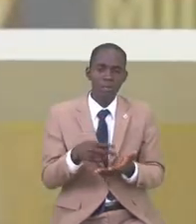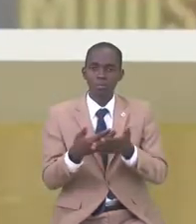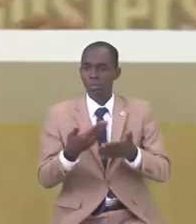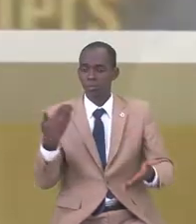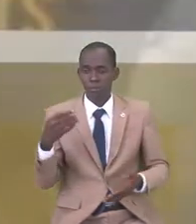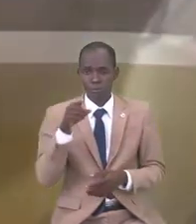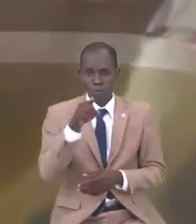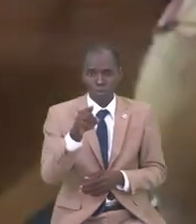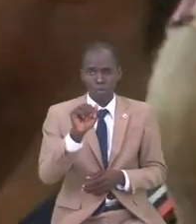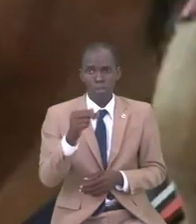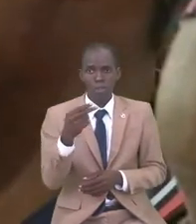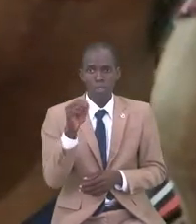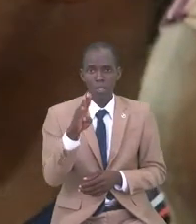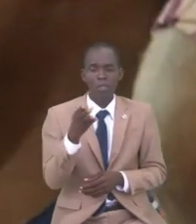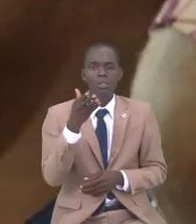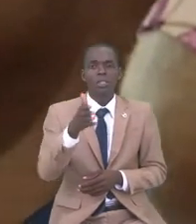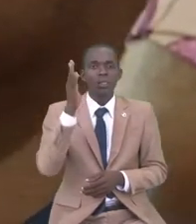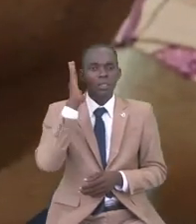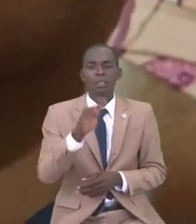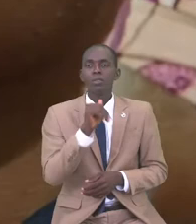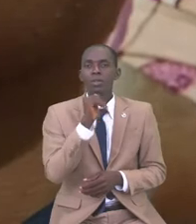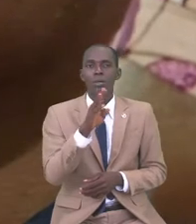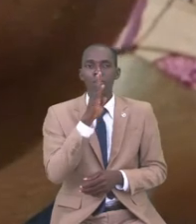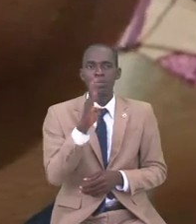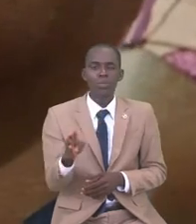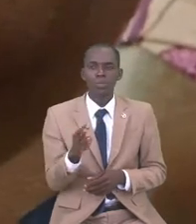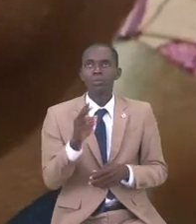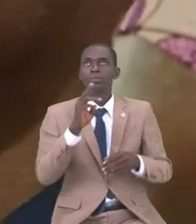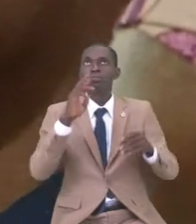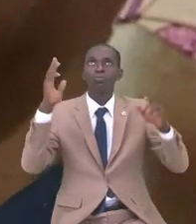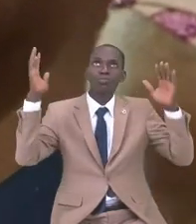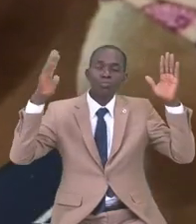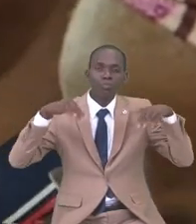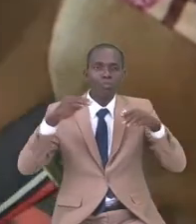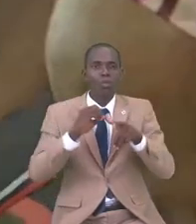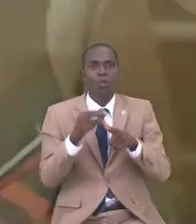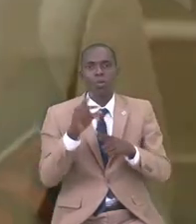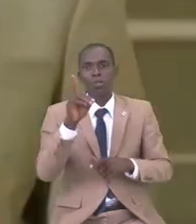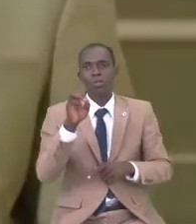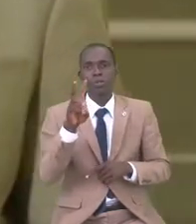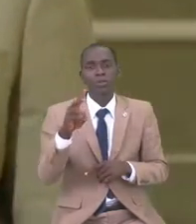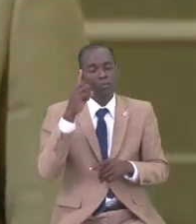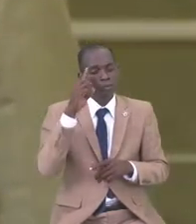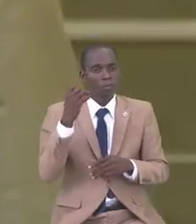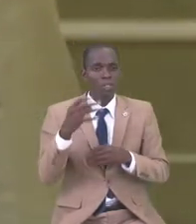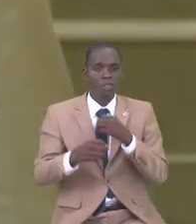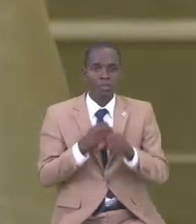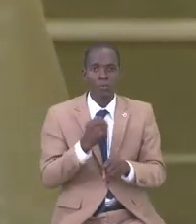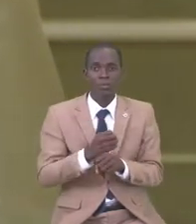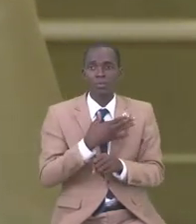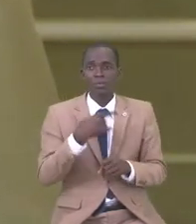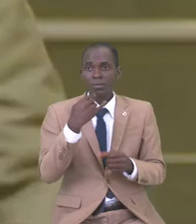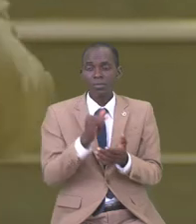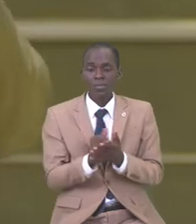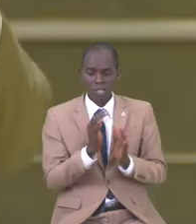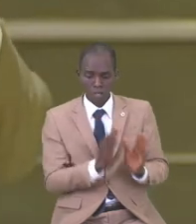be dew nor rain all these years." And then he said, "According to